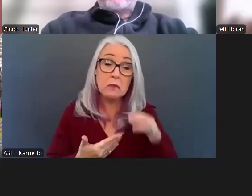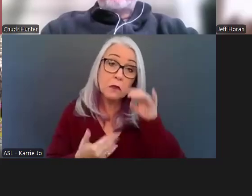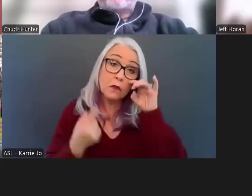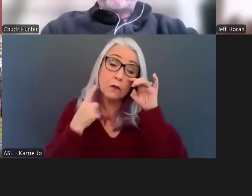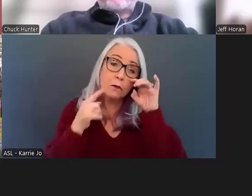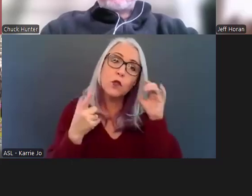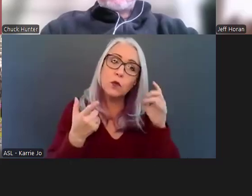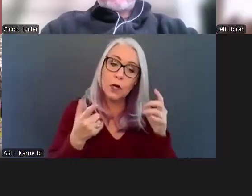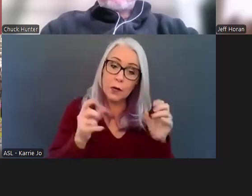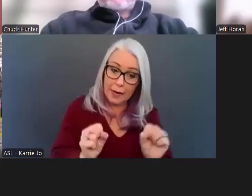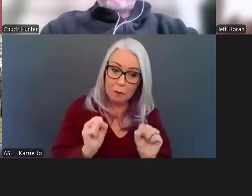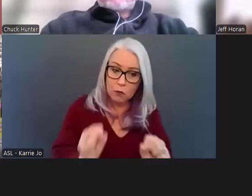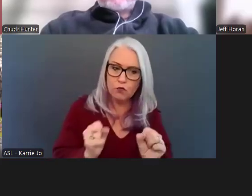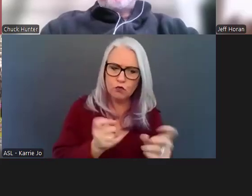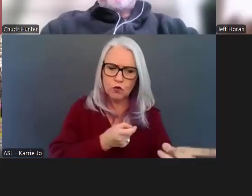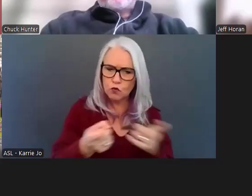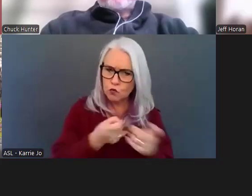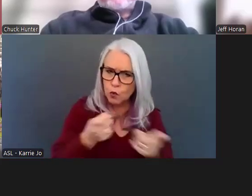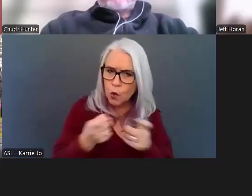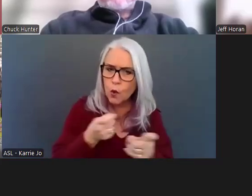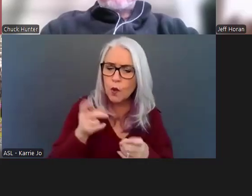control the invasives. And then,